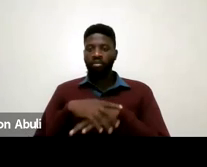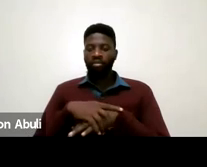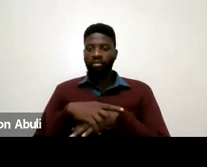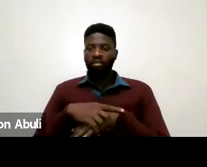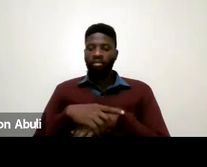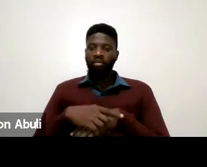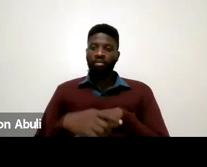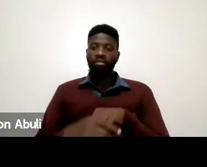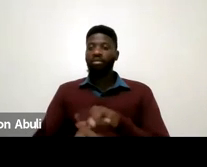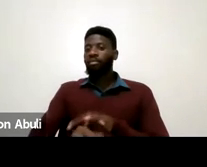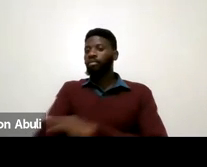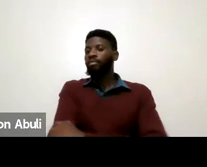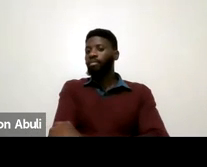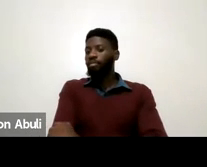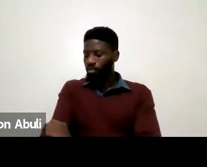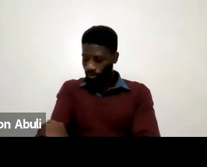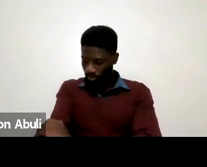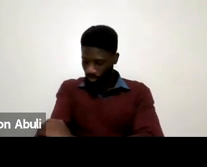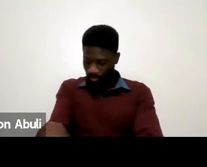Okay, can I try? Please try.